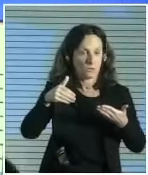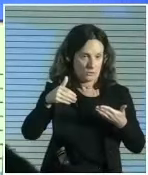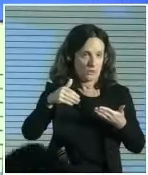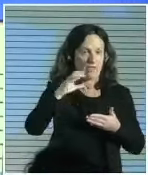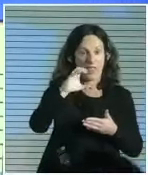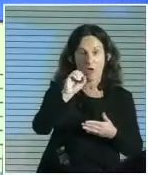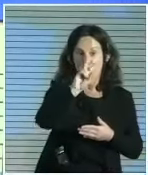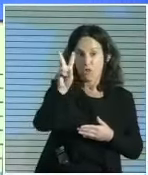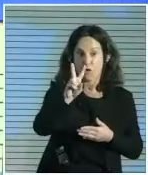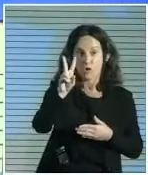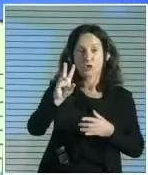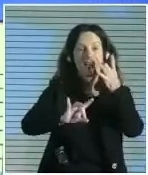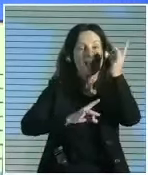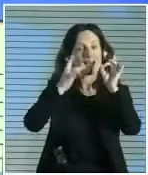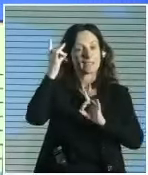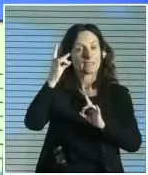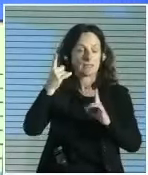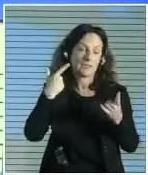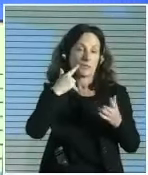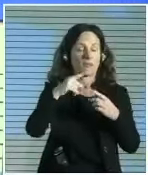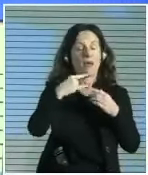pilot with 35 companies